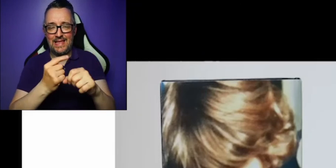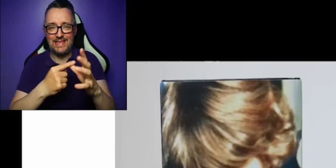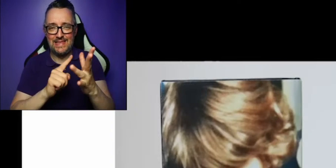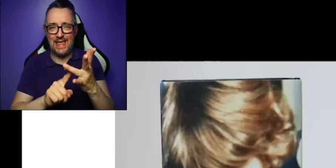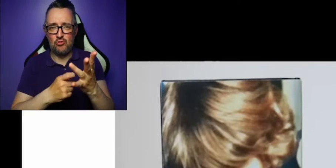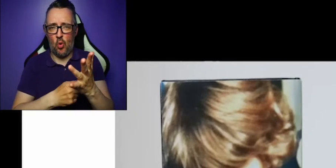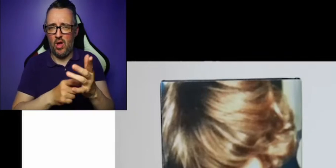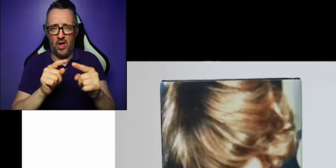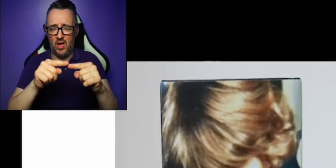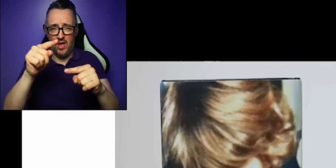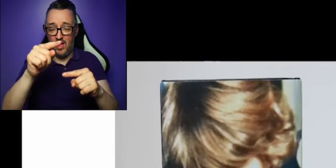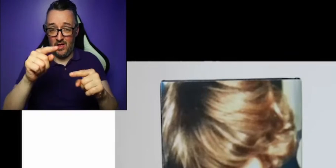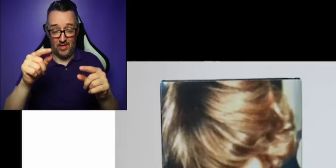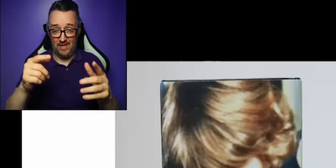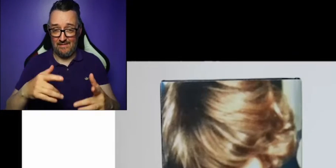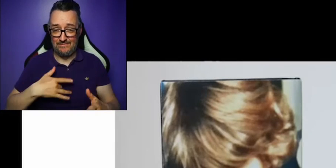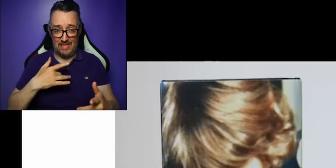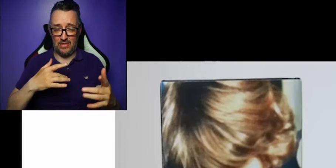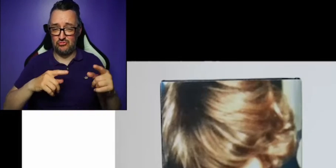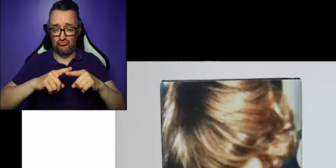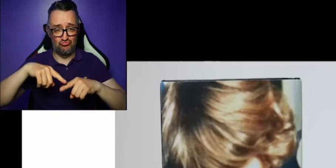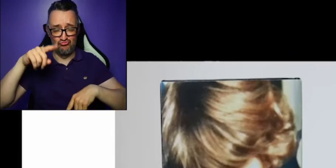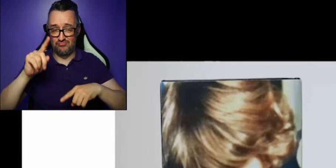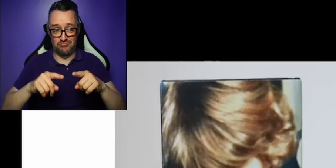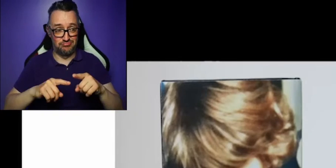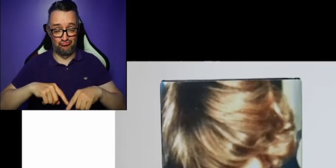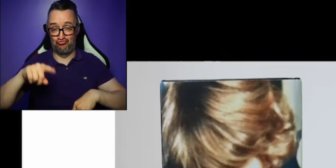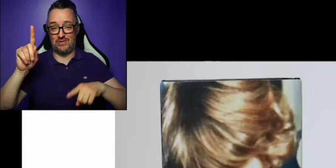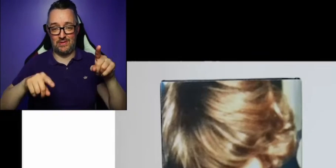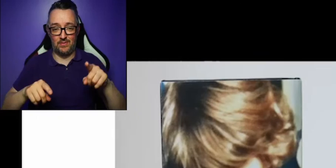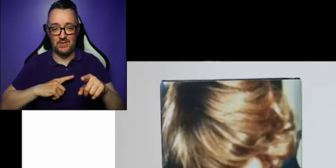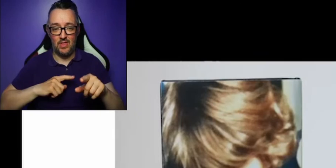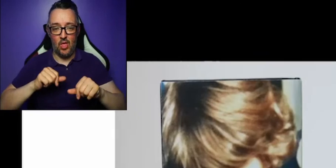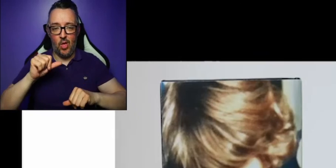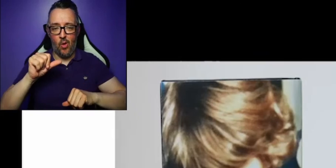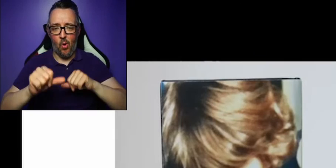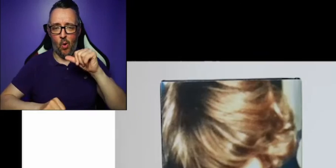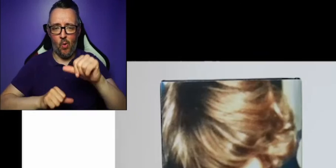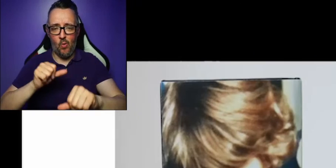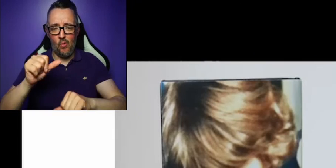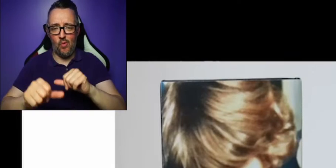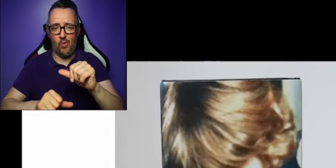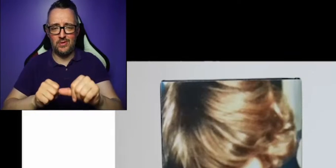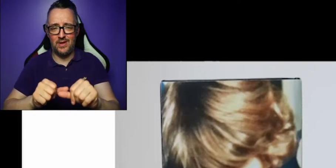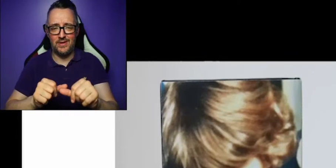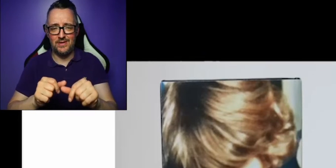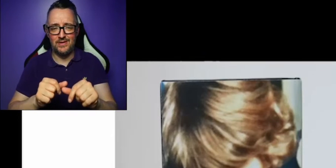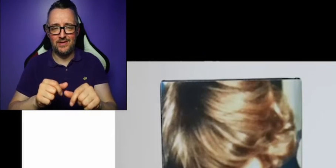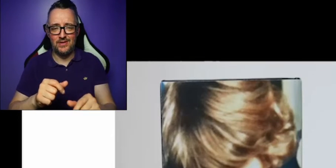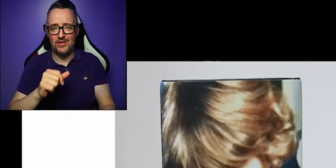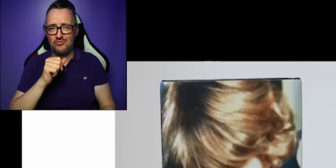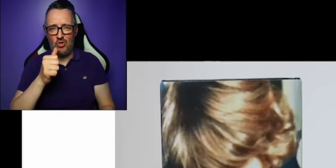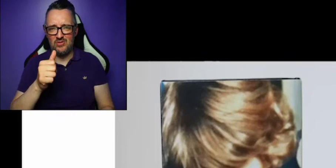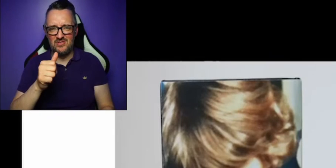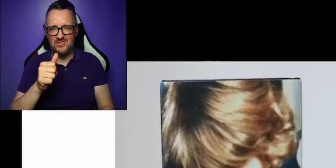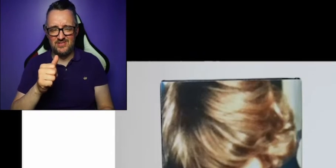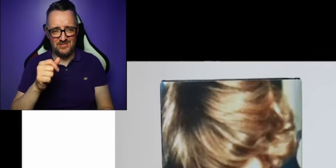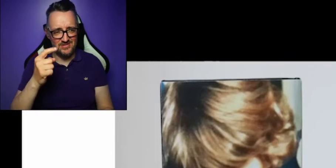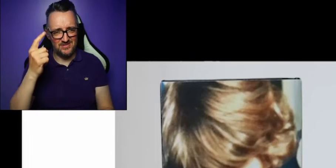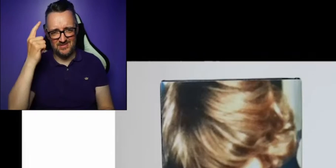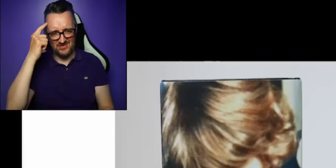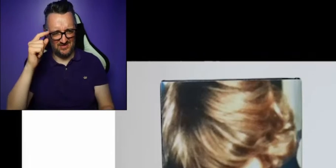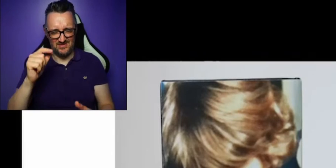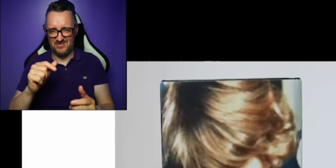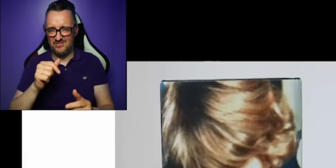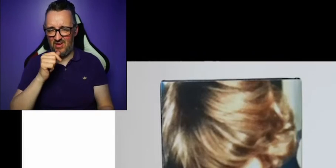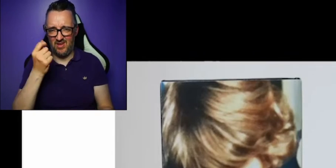a board and a boat and all these sort of, but it just feels very random because it's been ordered in a, you know, in a way that's not really logical to me.